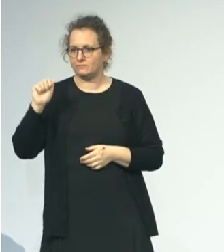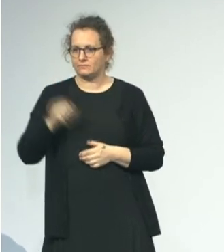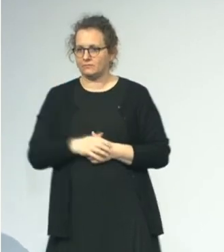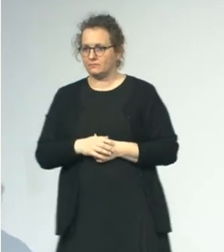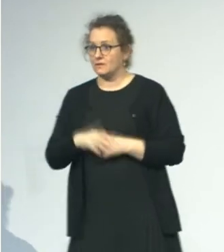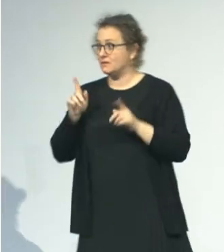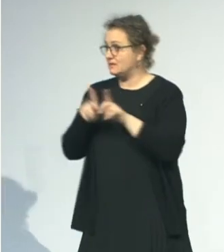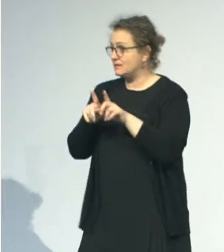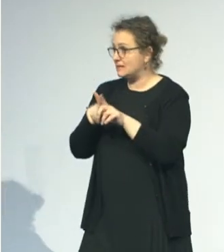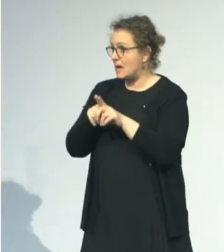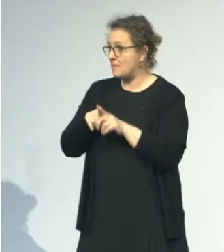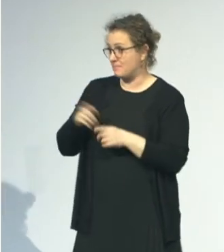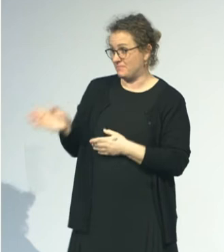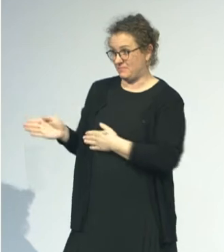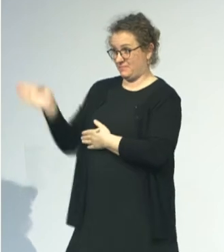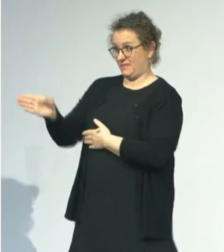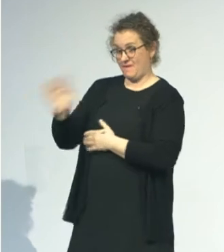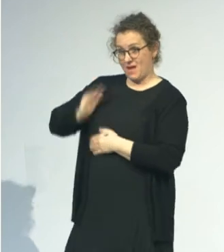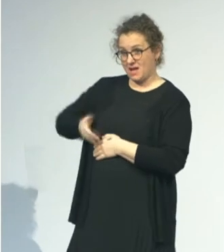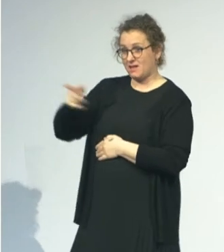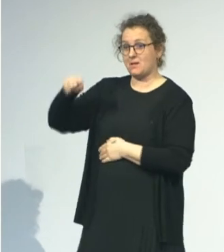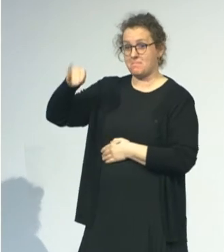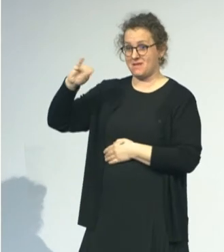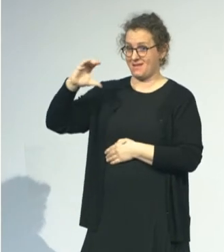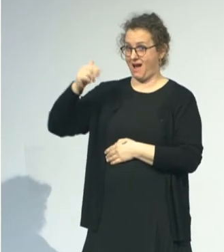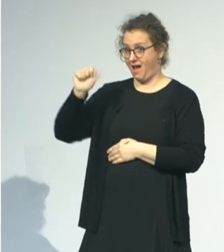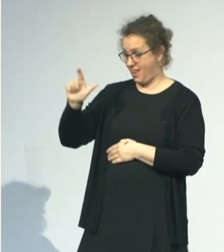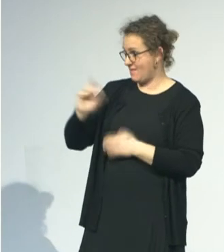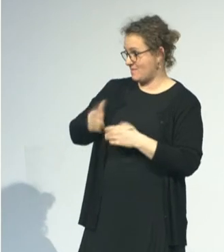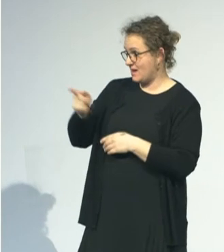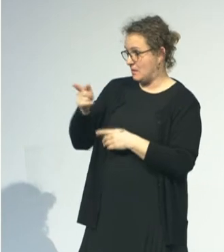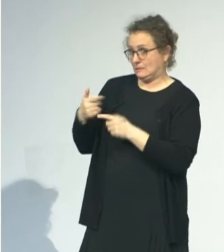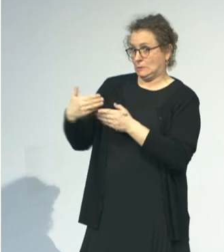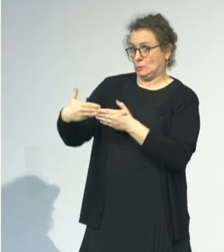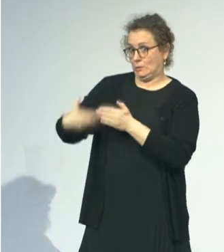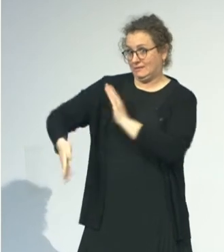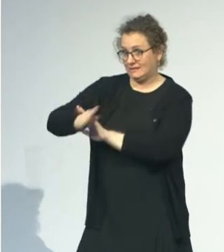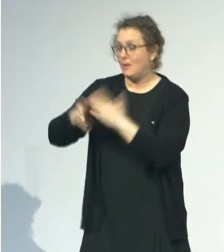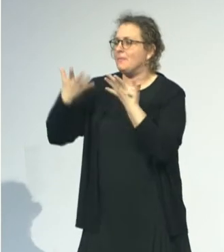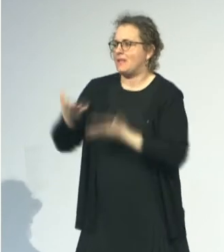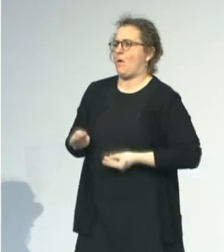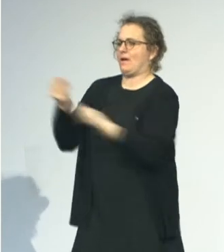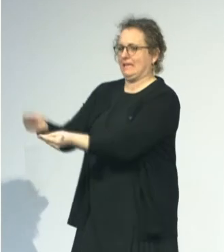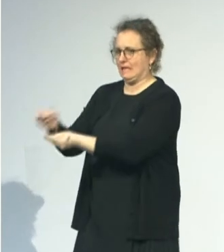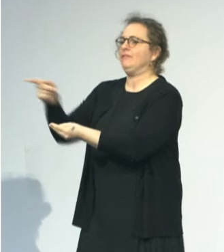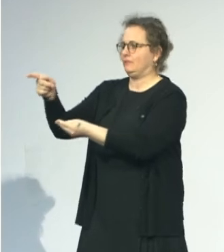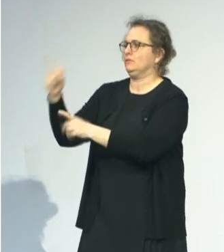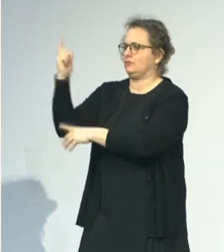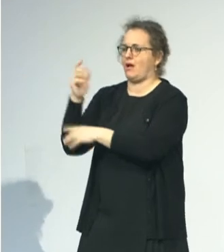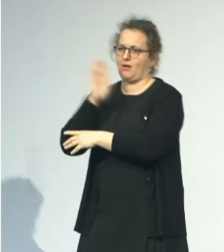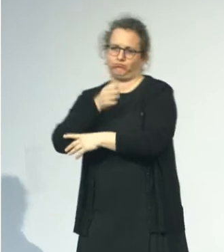big meeting and then she's got to push off back home. So, Michal, you have precisely